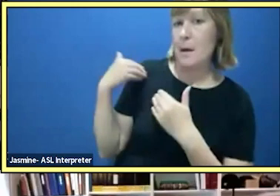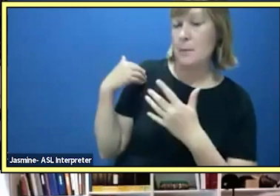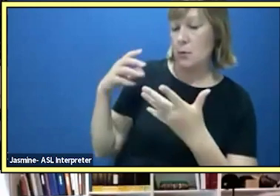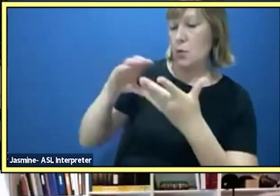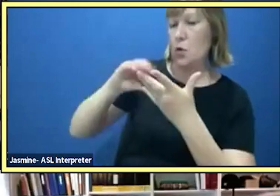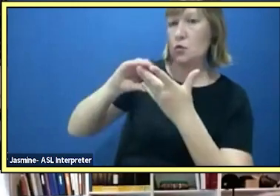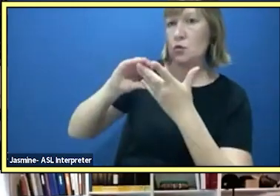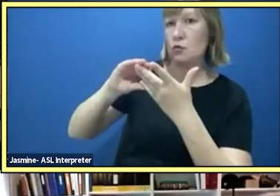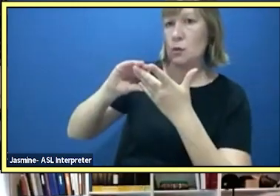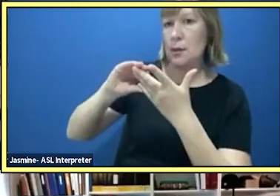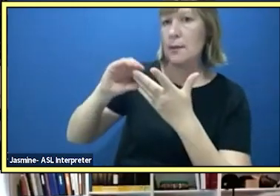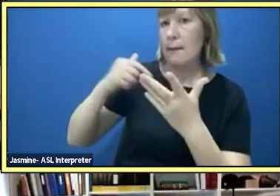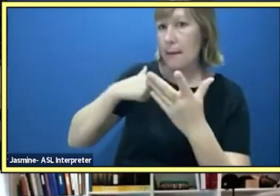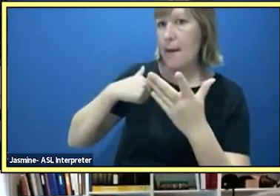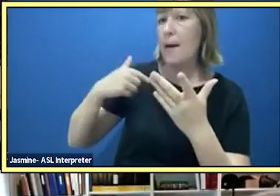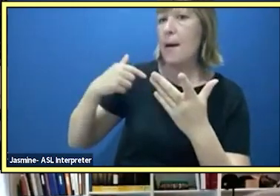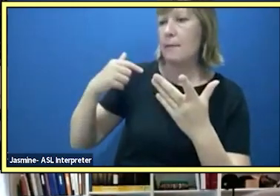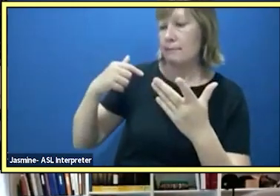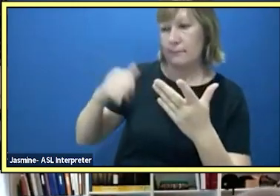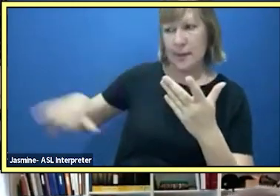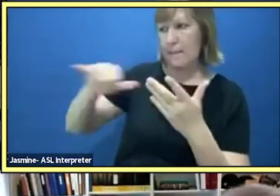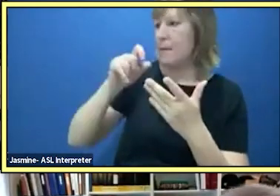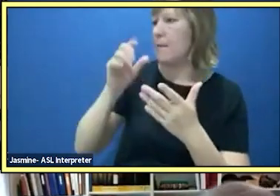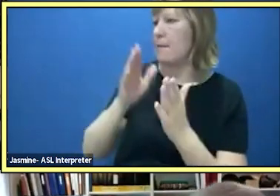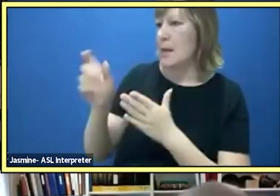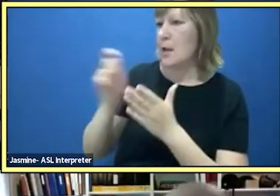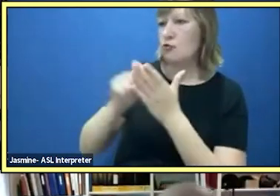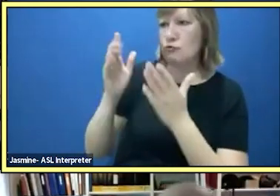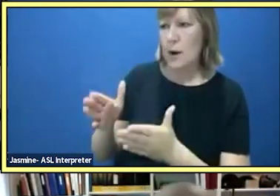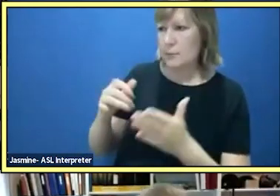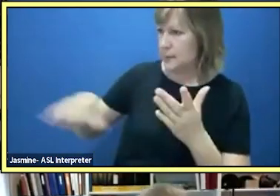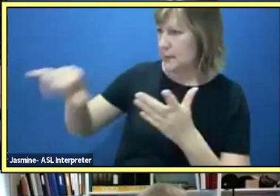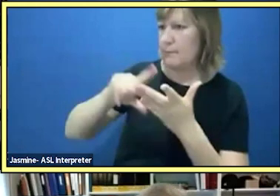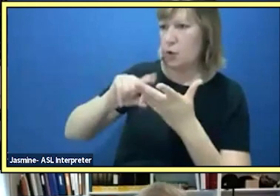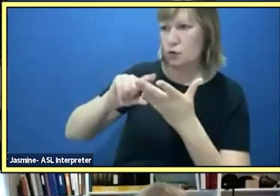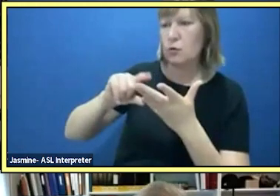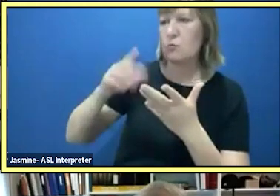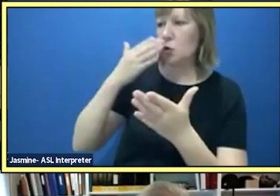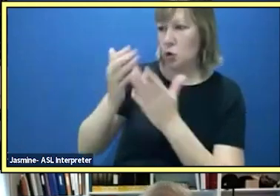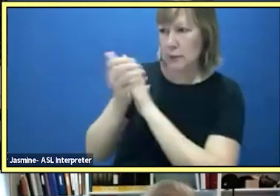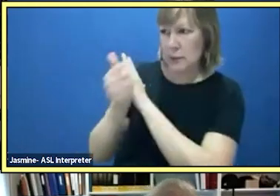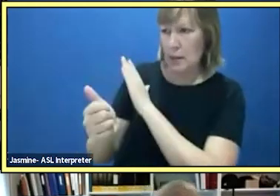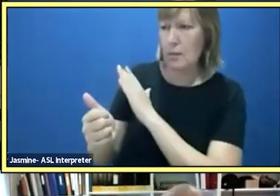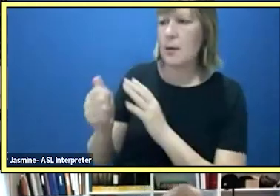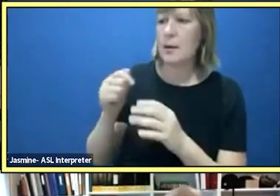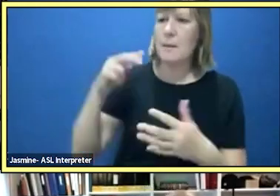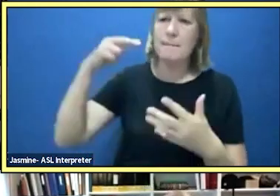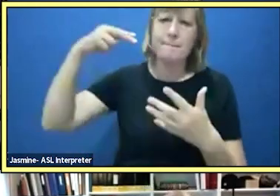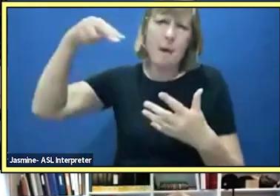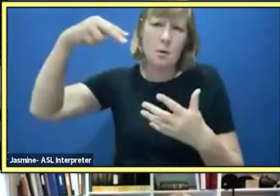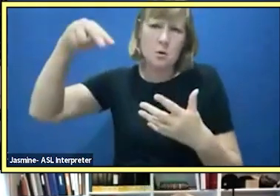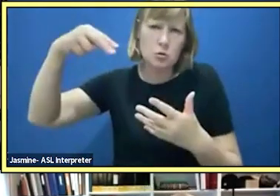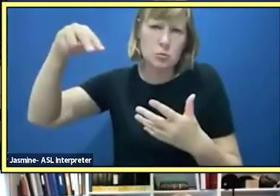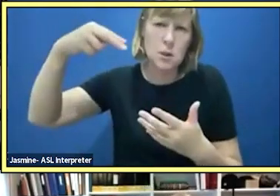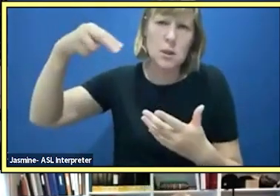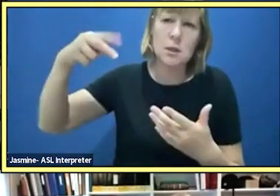know that is good at their job does the last three of those four. It's just the monitoring that, most of us do not do.